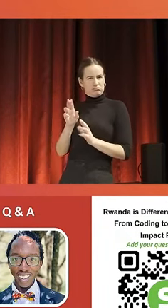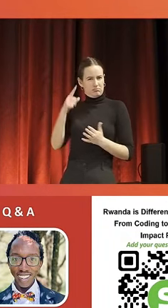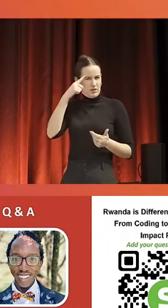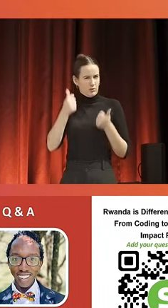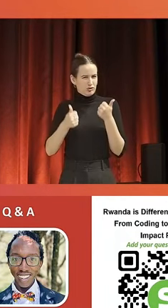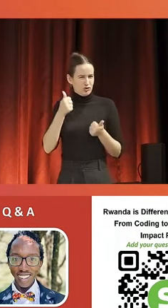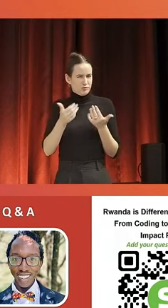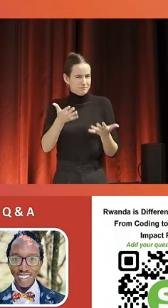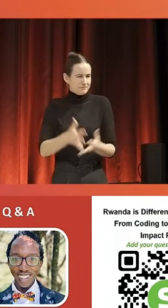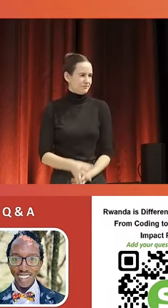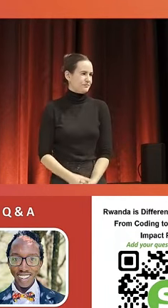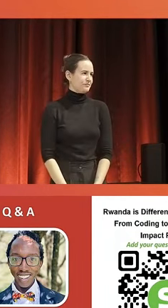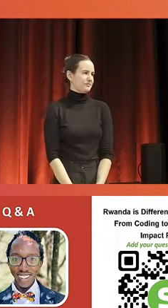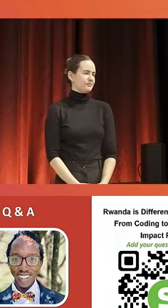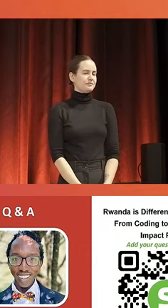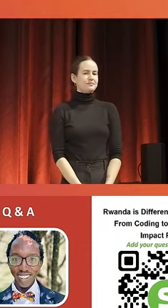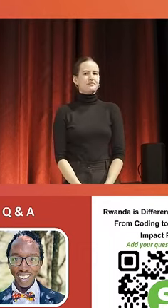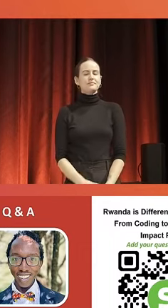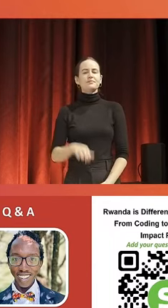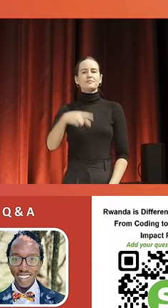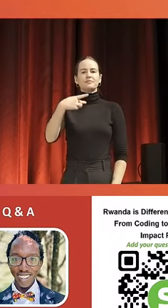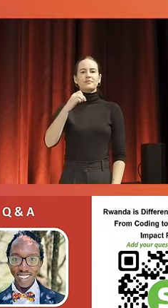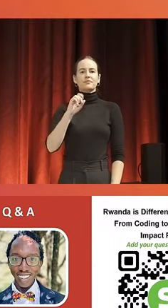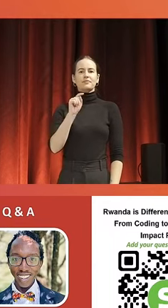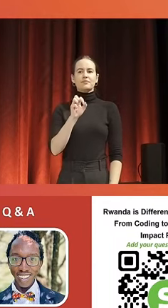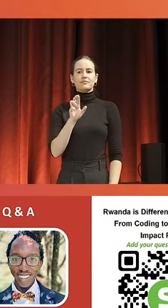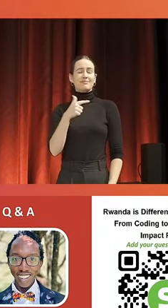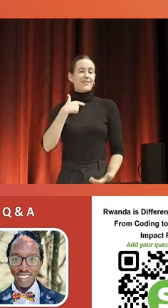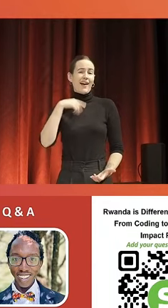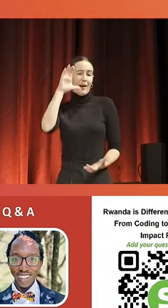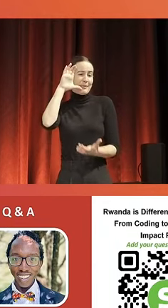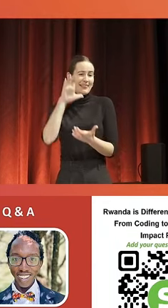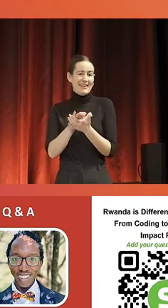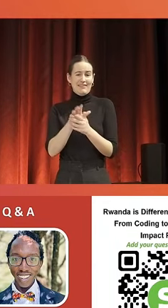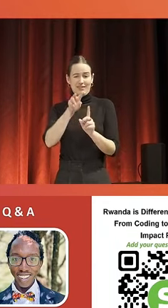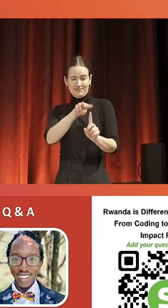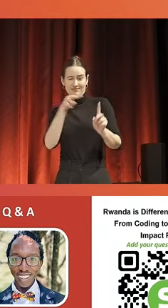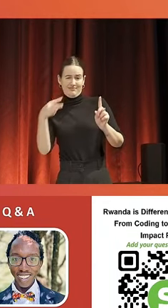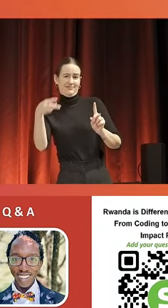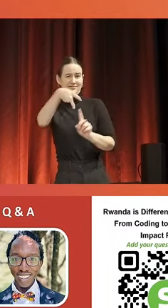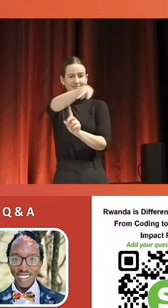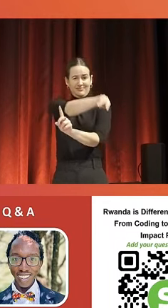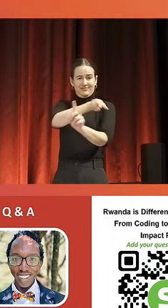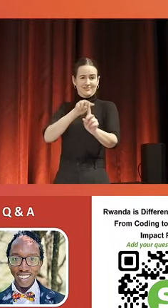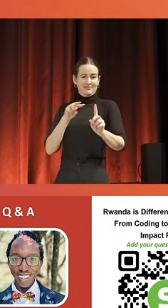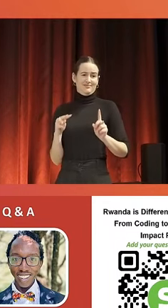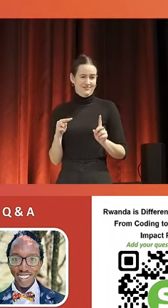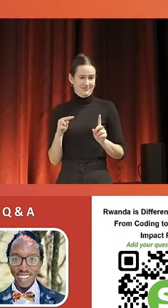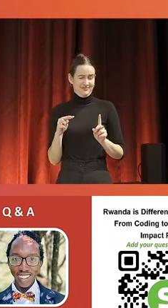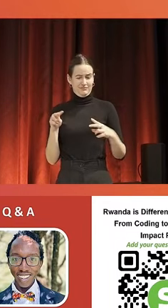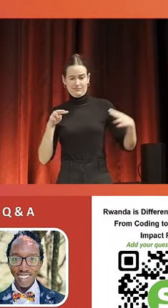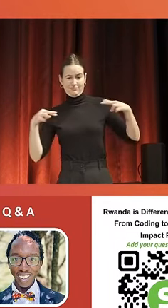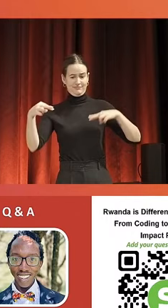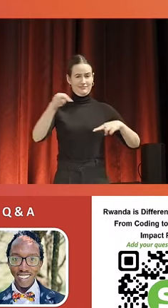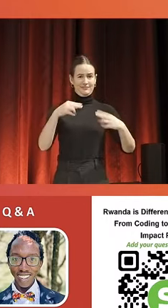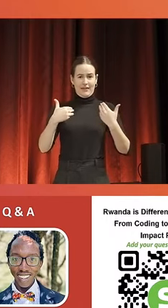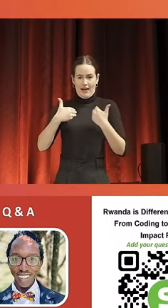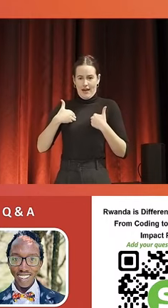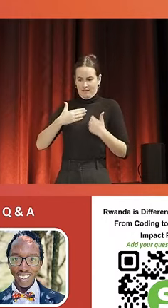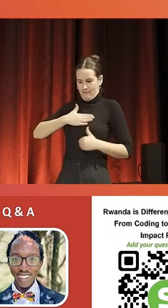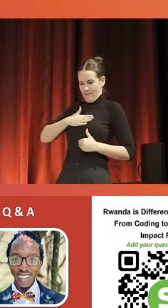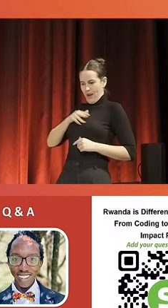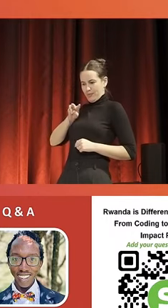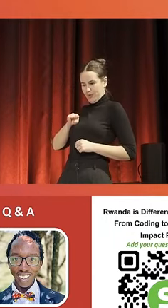I am a believer in perspectives. I believe that we all have a perspective to